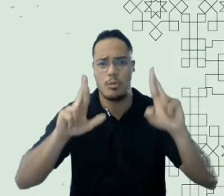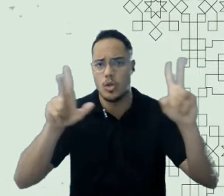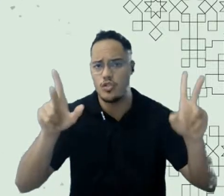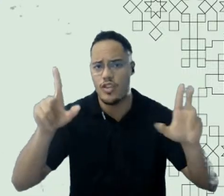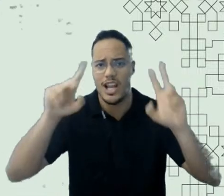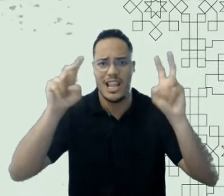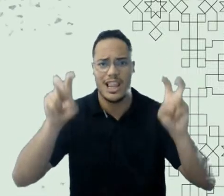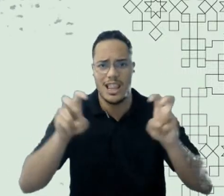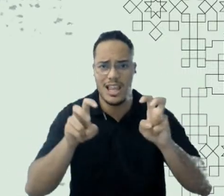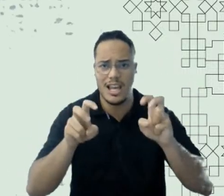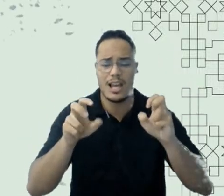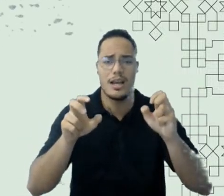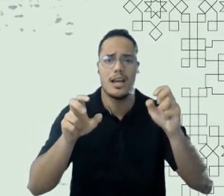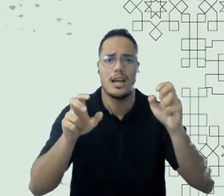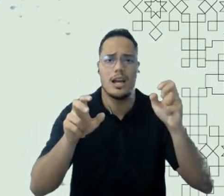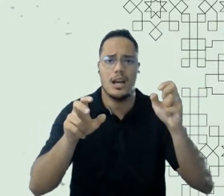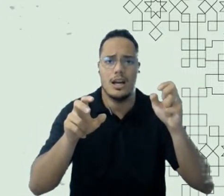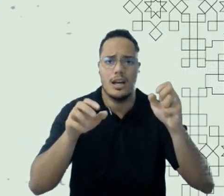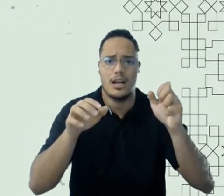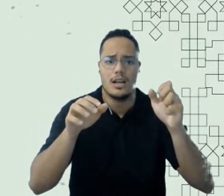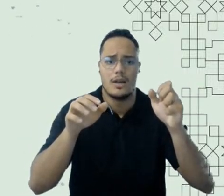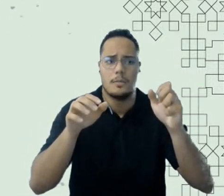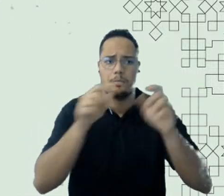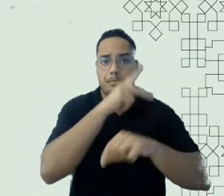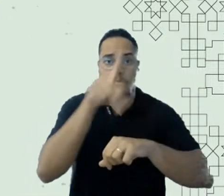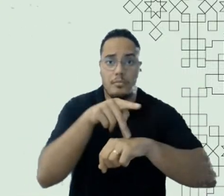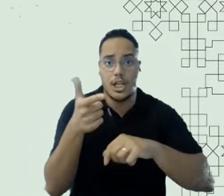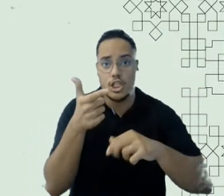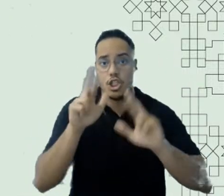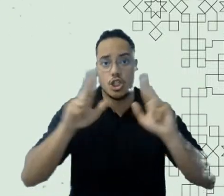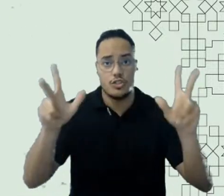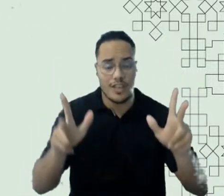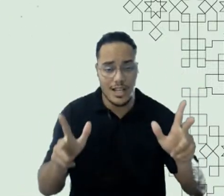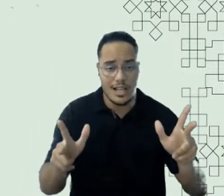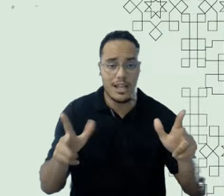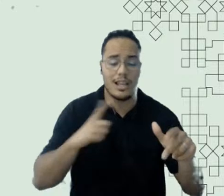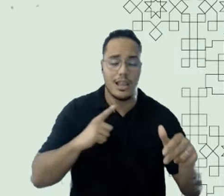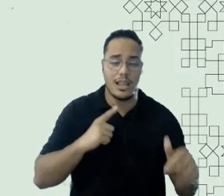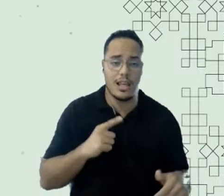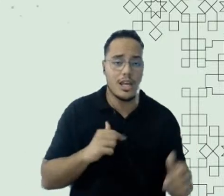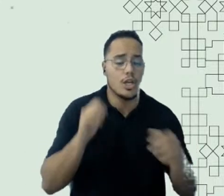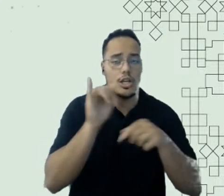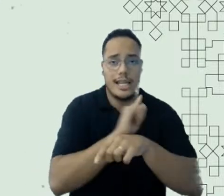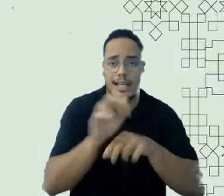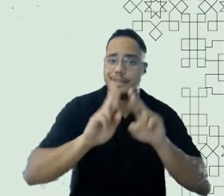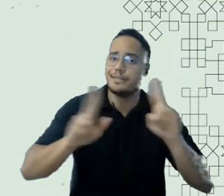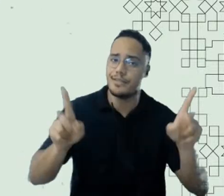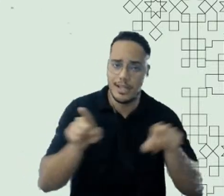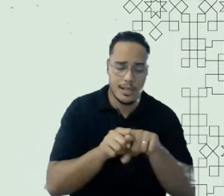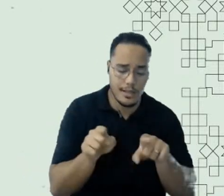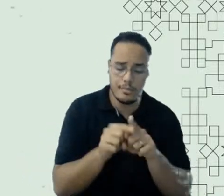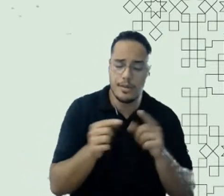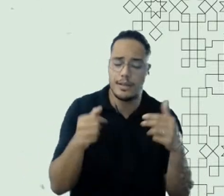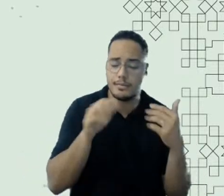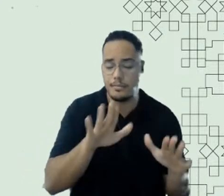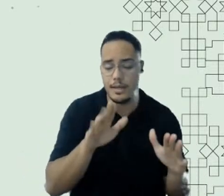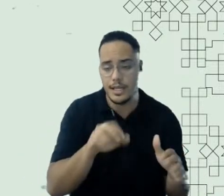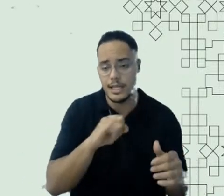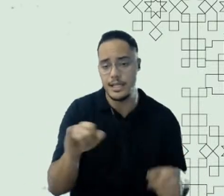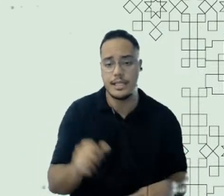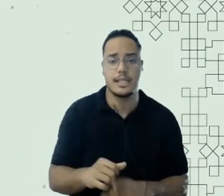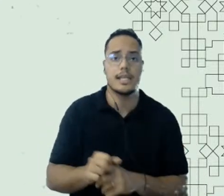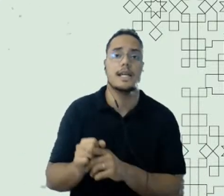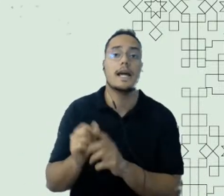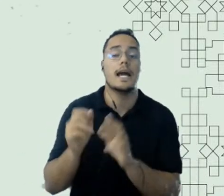at all considered, even though that directive was aimed at harmonizing the regime. Actually, the regime is rather fragmented. So you